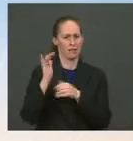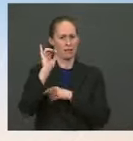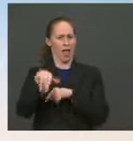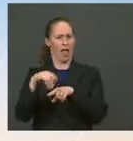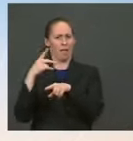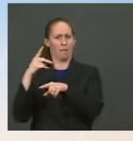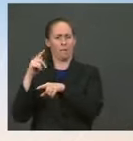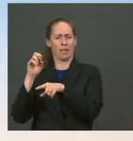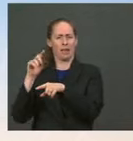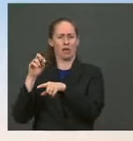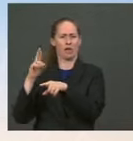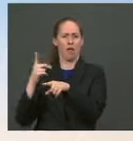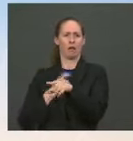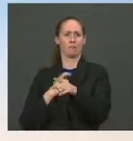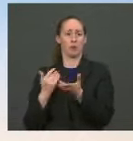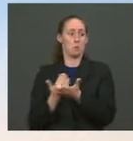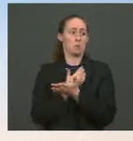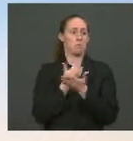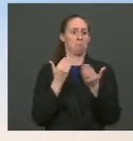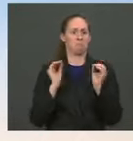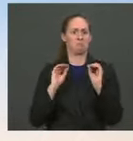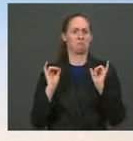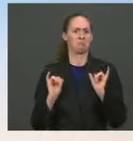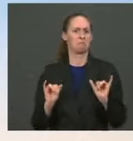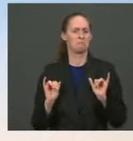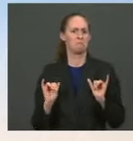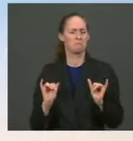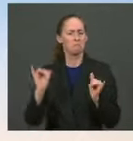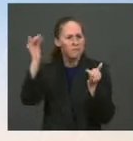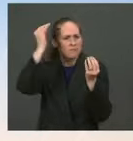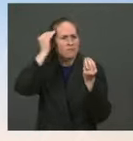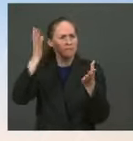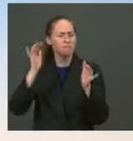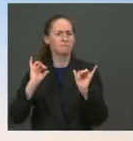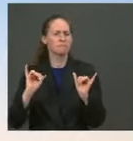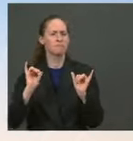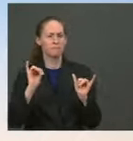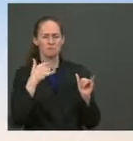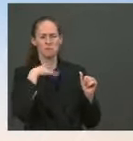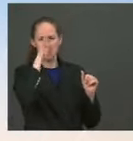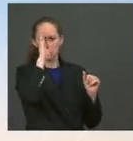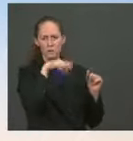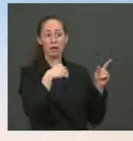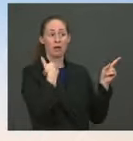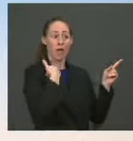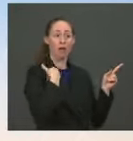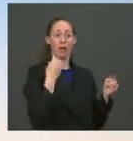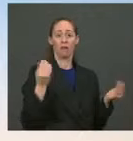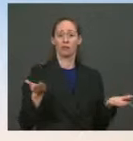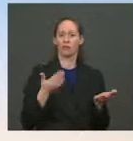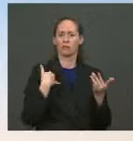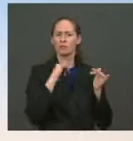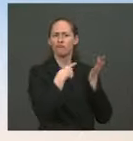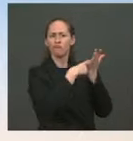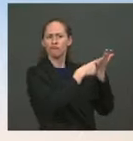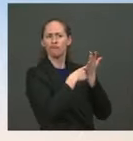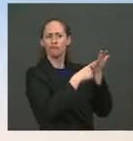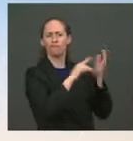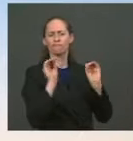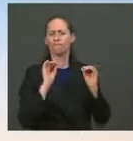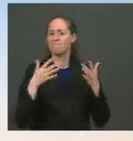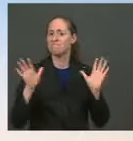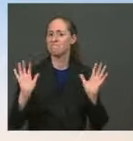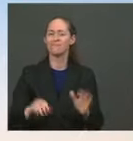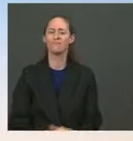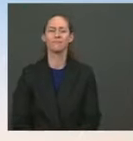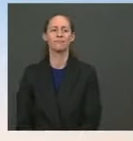share on the current line. We expect the U.S. and Canada to engage constructively on it. I don't have anything else to share about that. The current